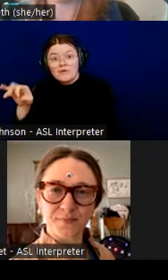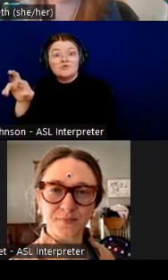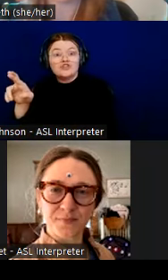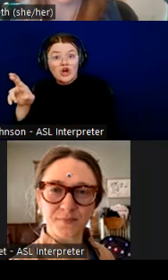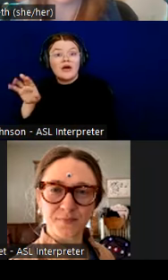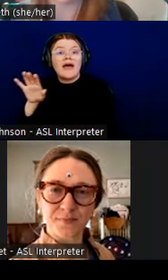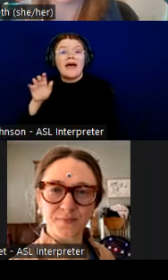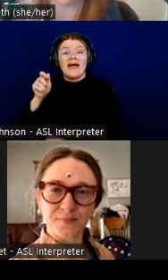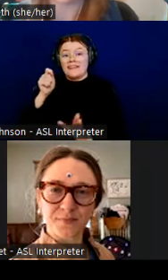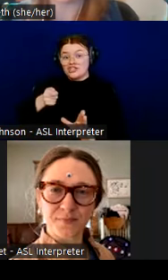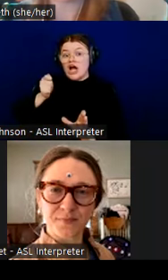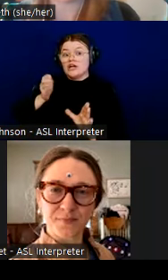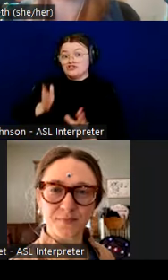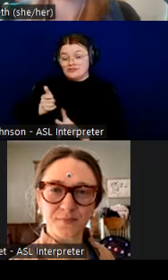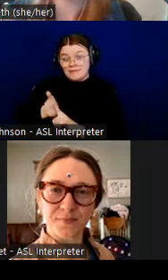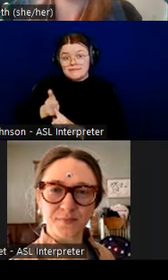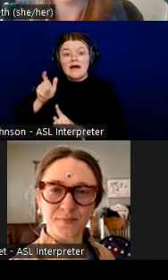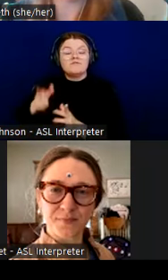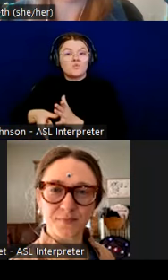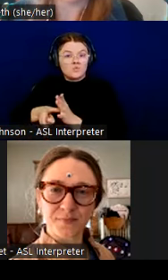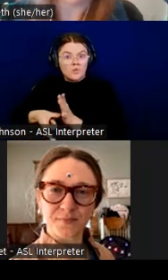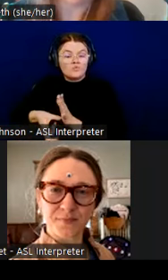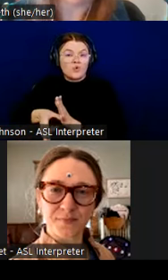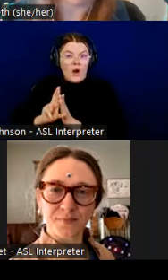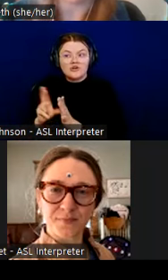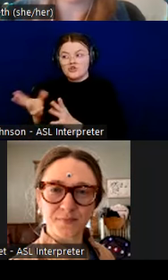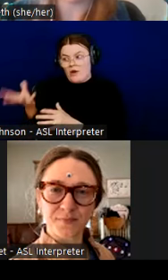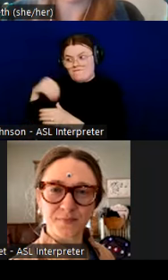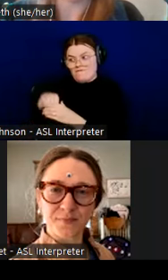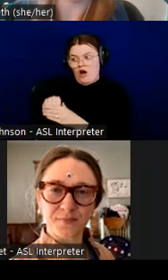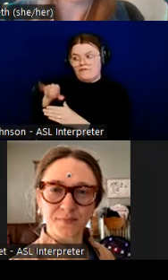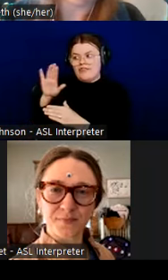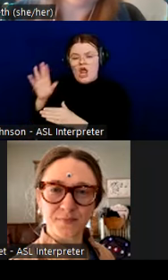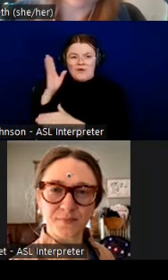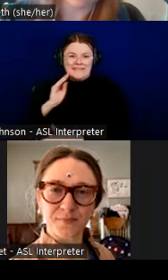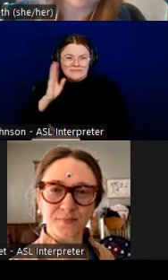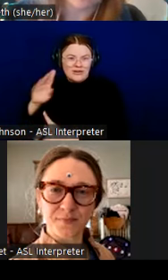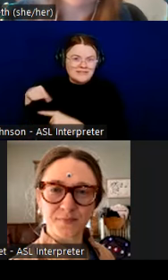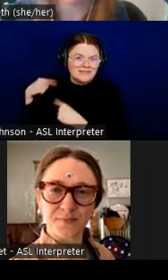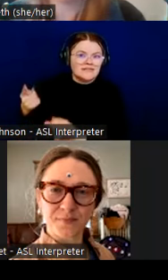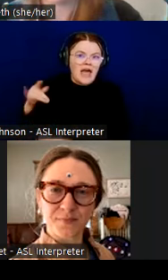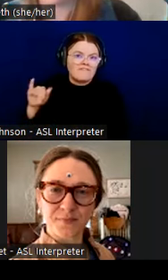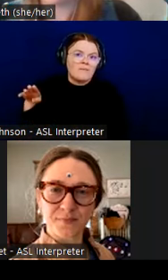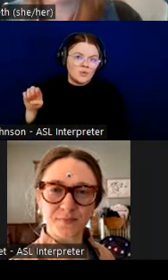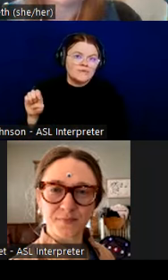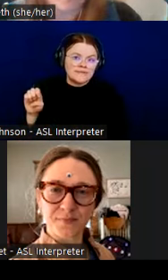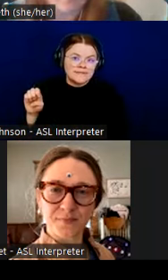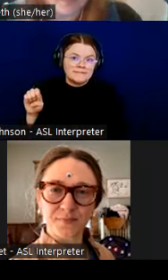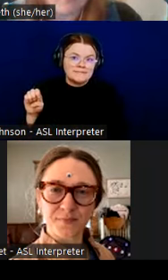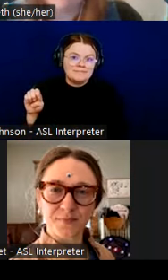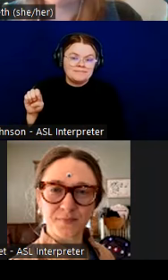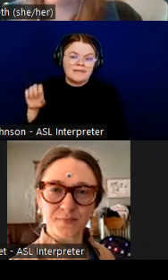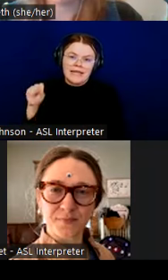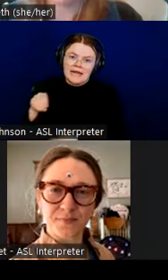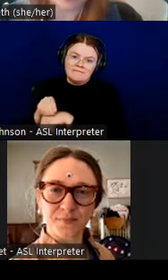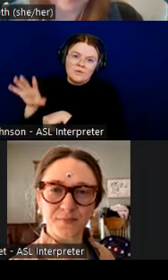their experience of abuse and say, based on your experience, I can give you a lighter sentence. So that is